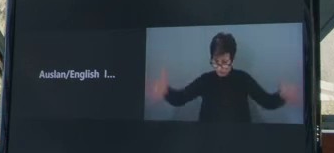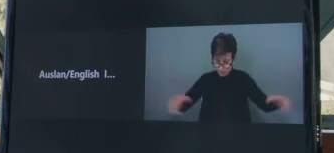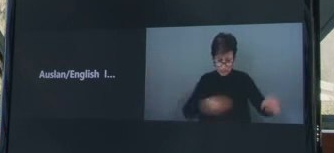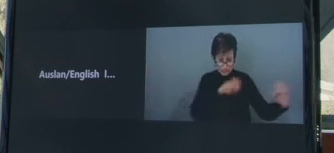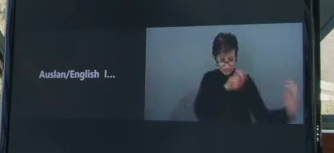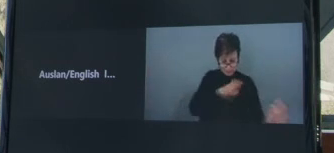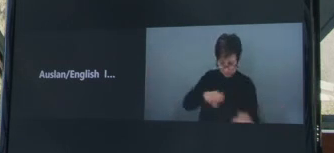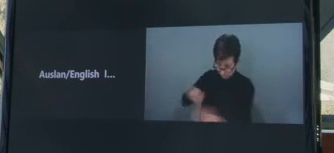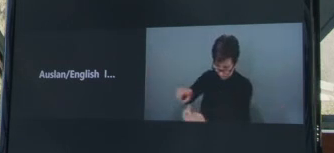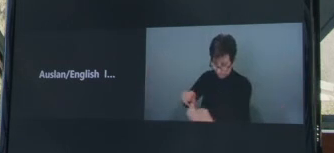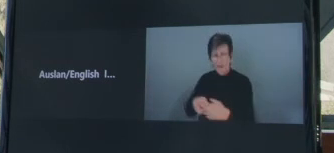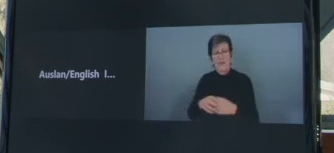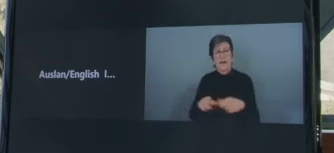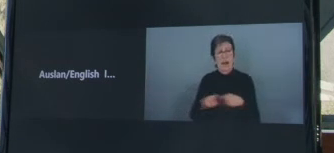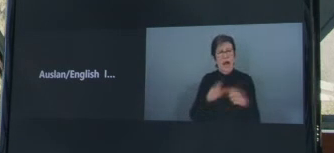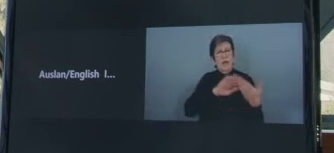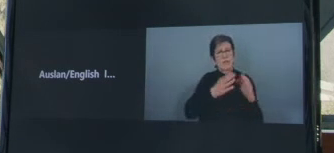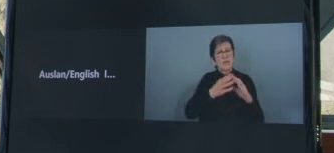be harvested, as a form of